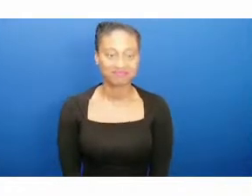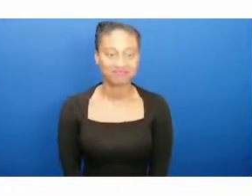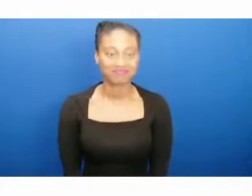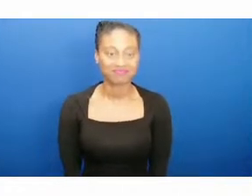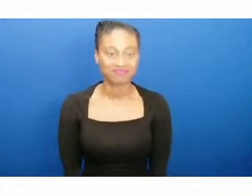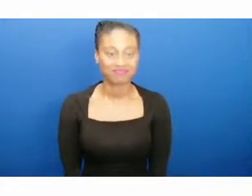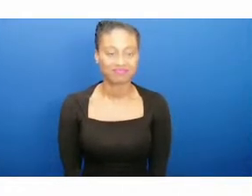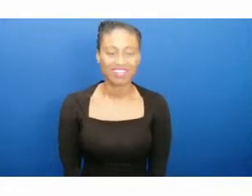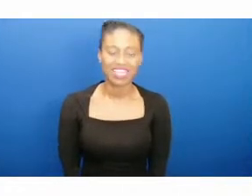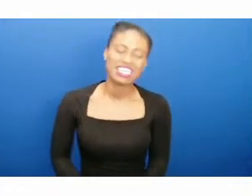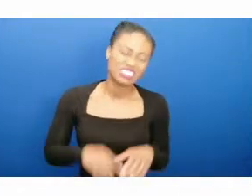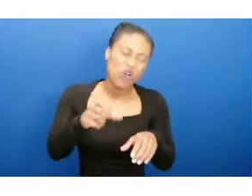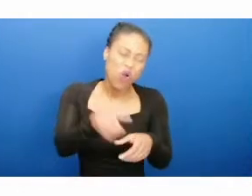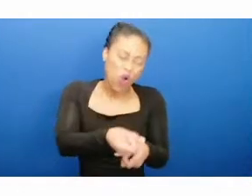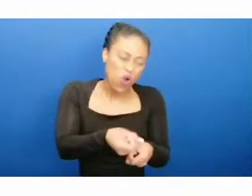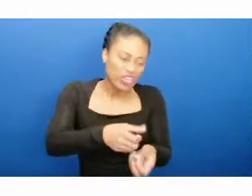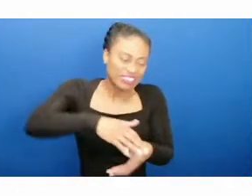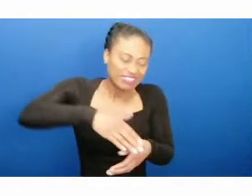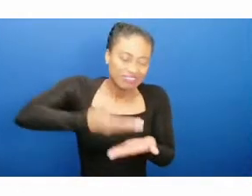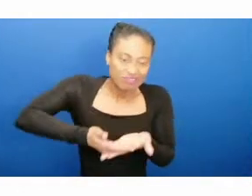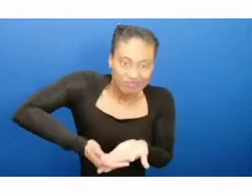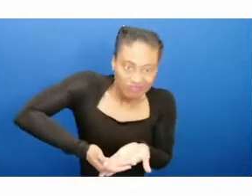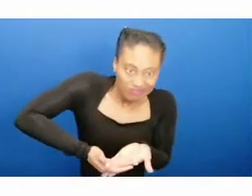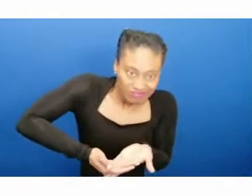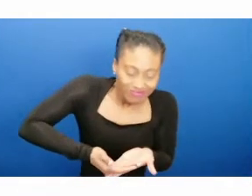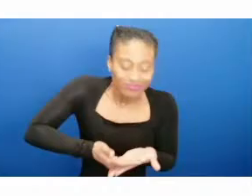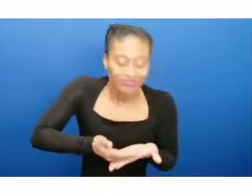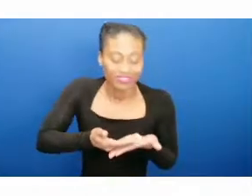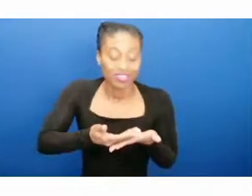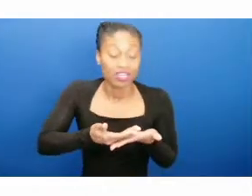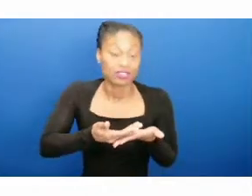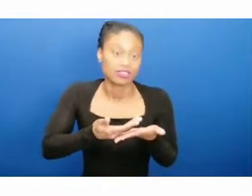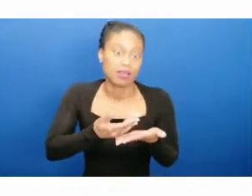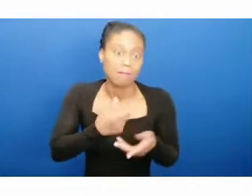Just hold it a few seconds to secure that fold.